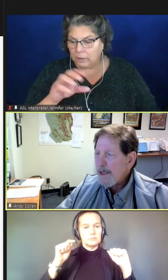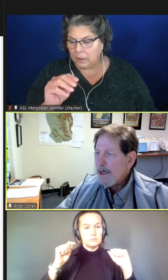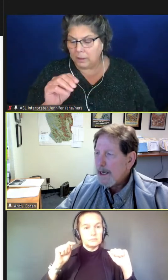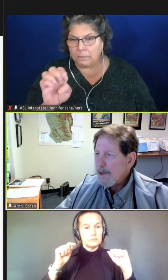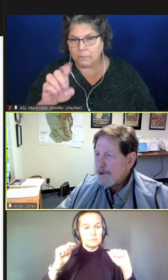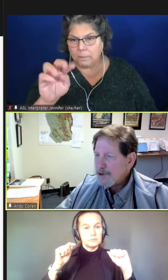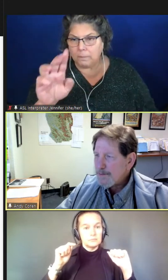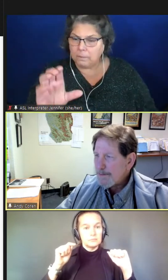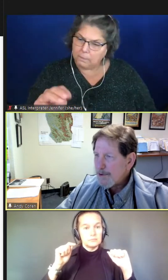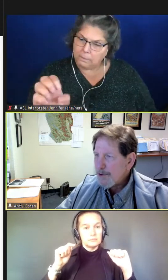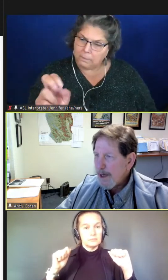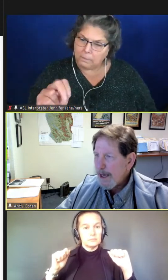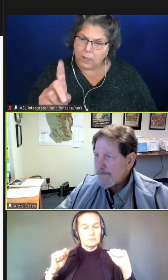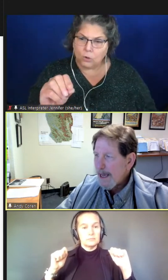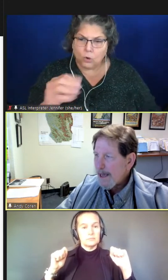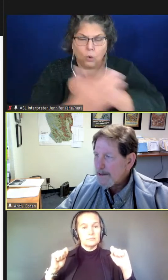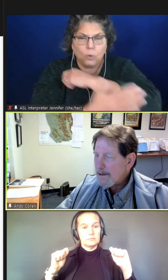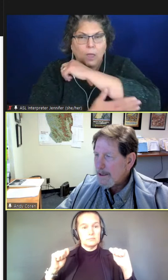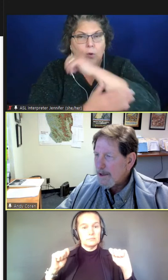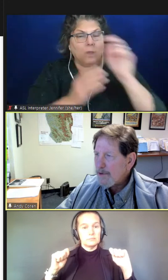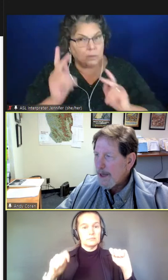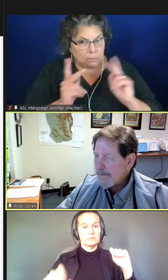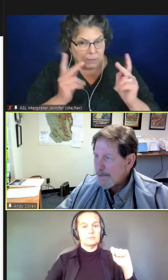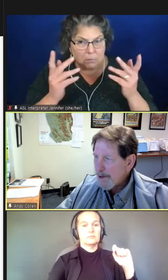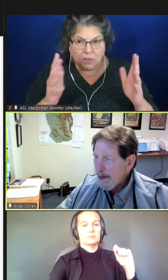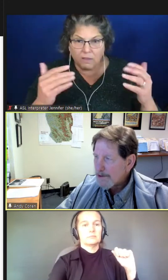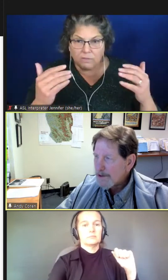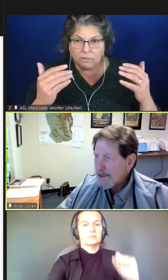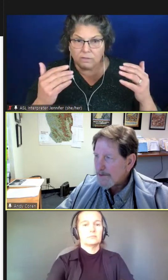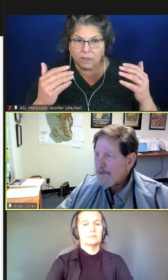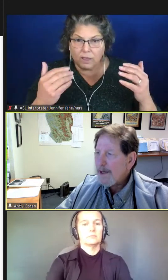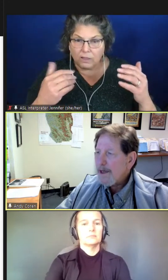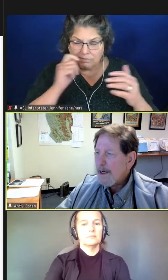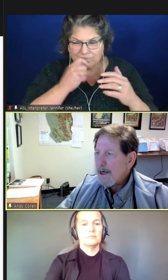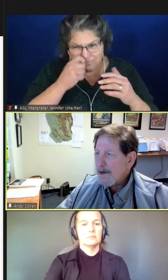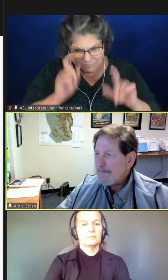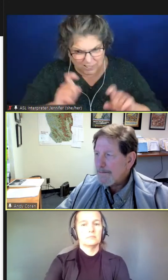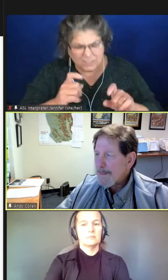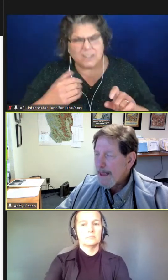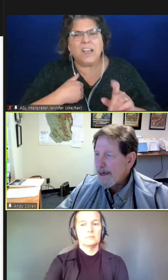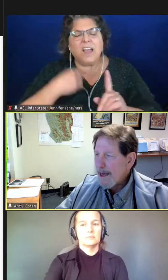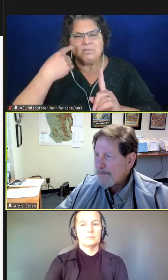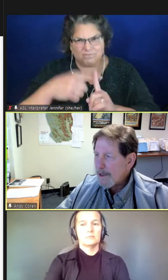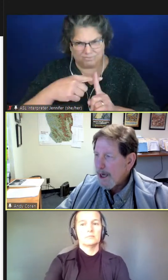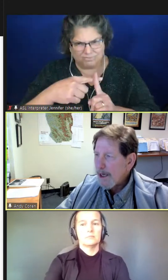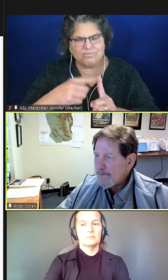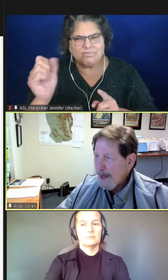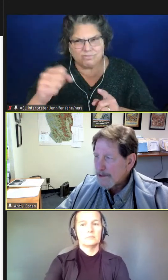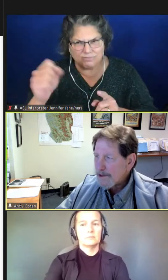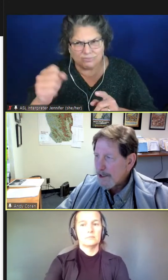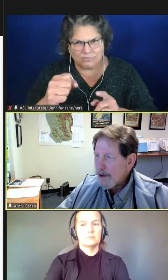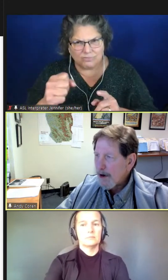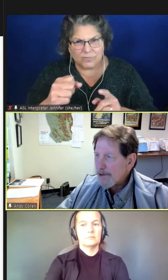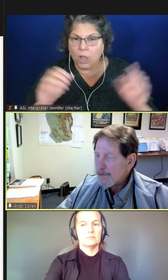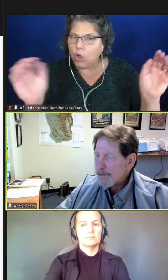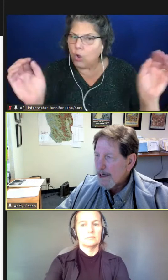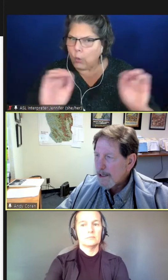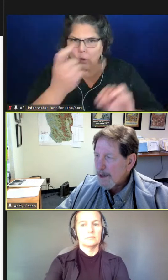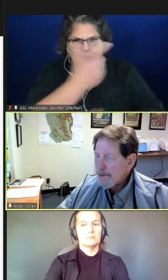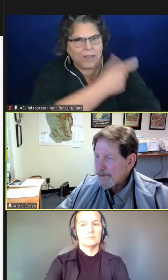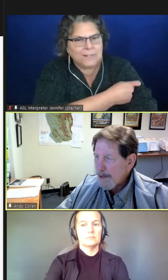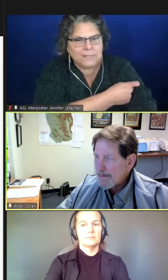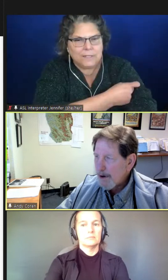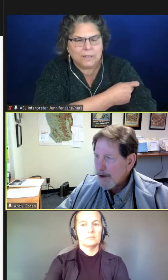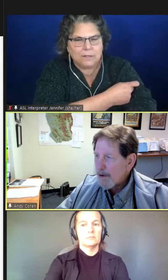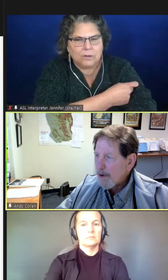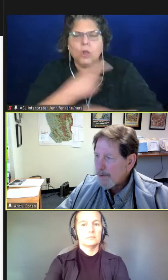County, those people who have been positive and have been unvaccinated are in the right,